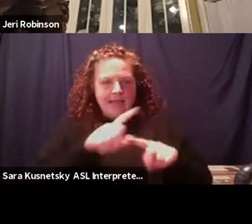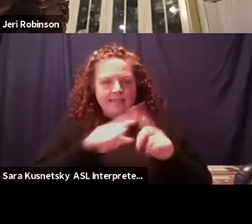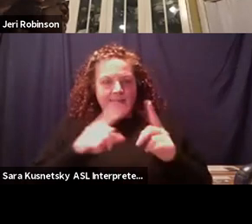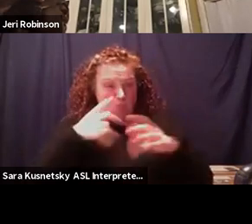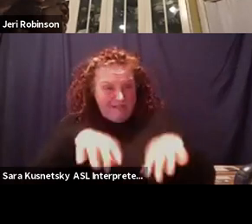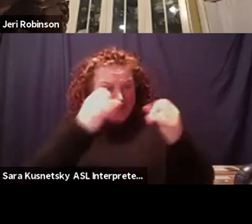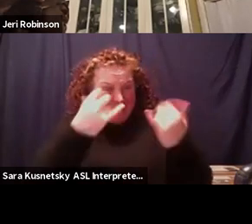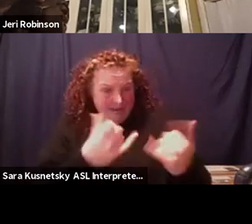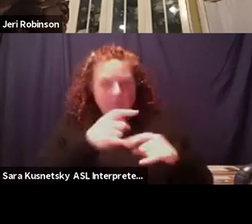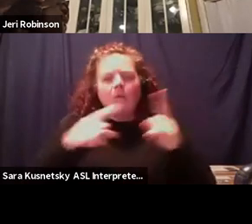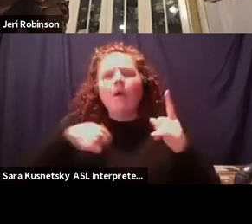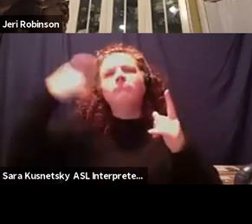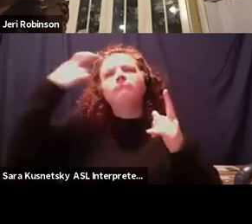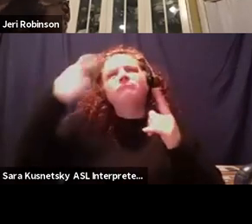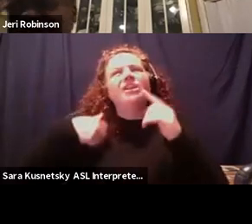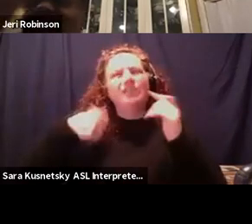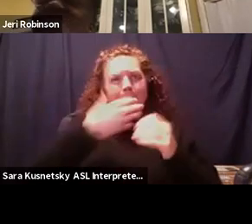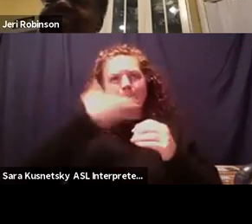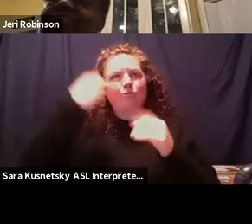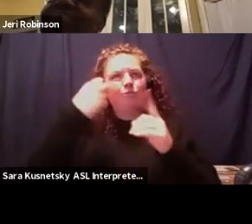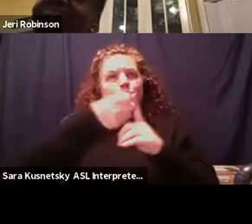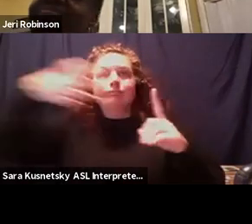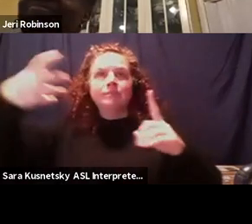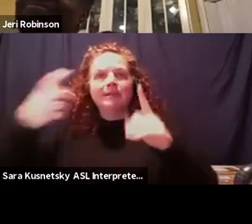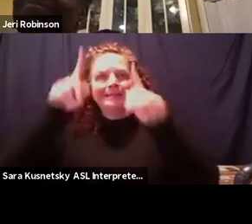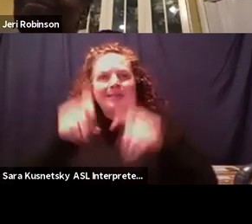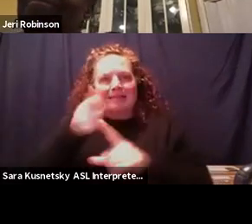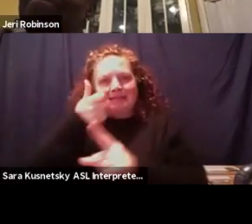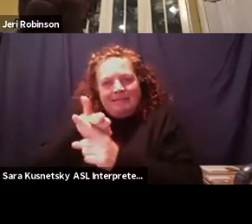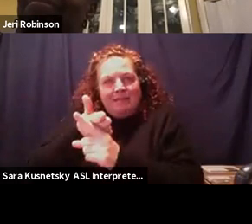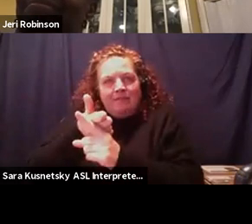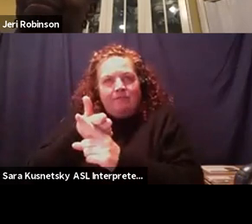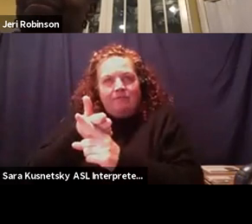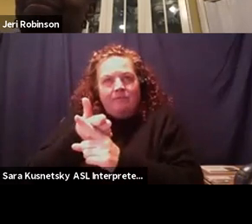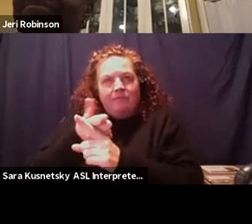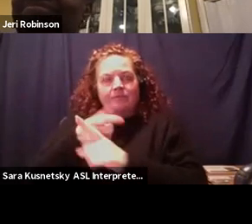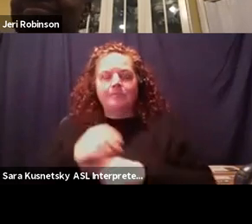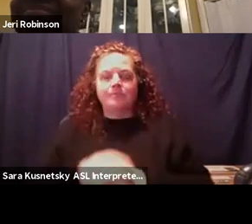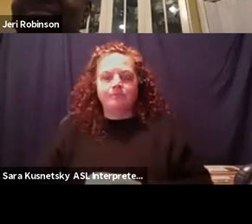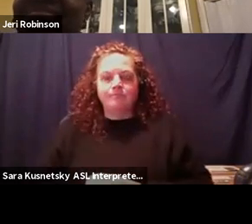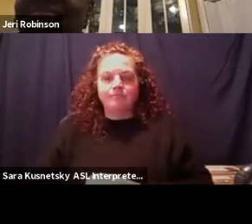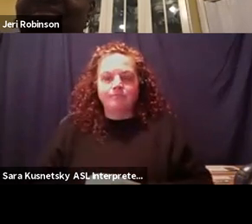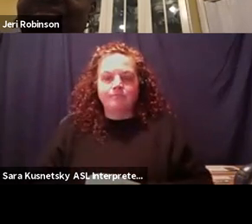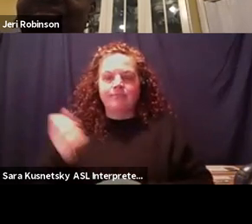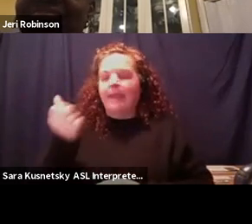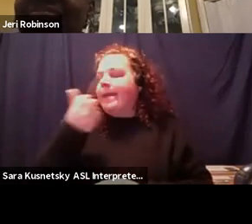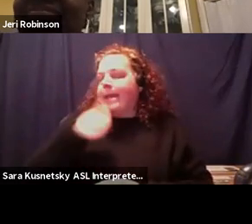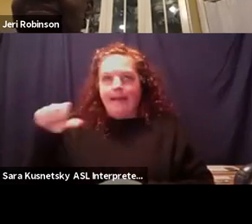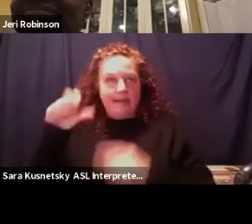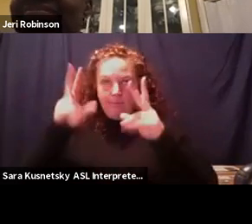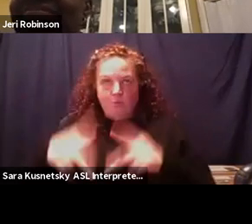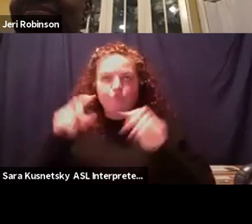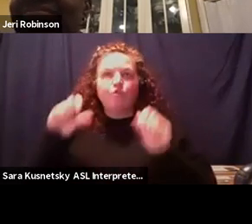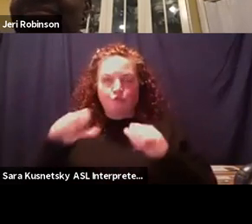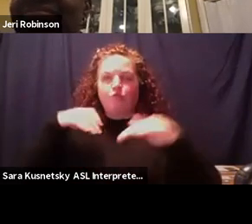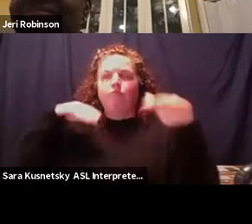that is another reason to expand AWC. any amount of people could get into AWC if there